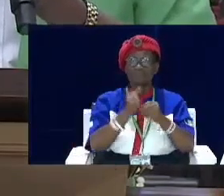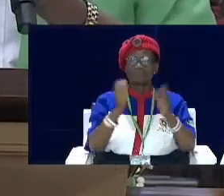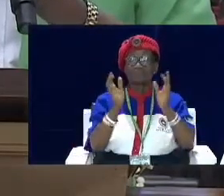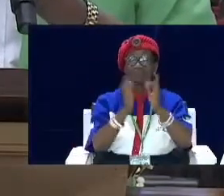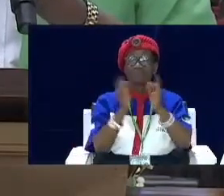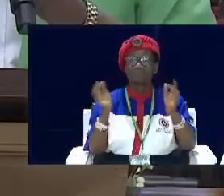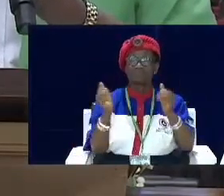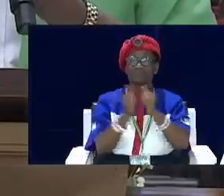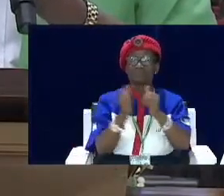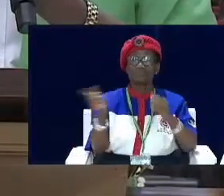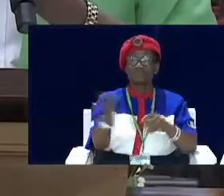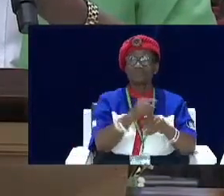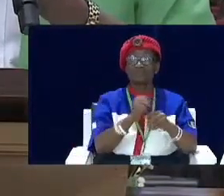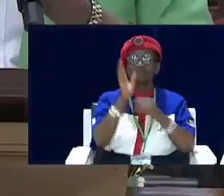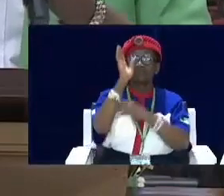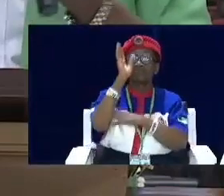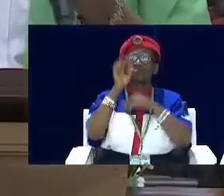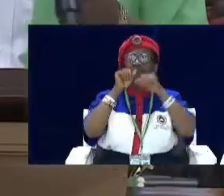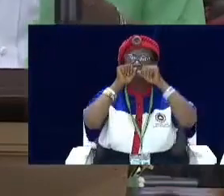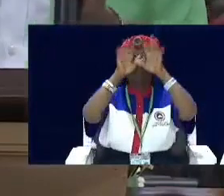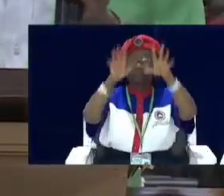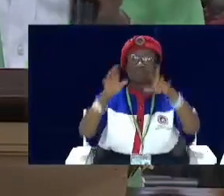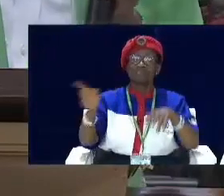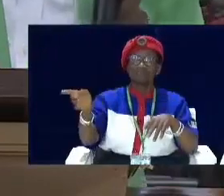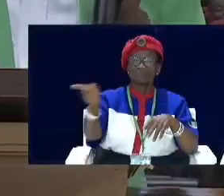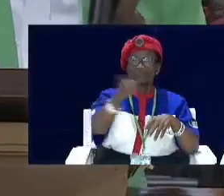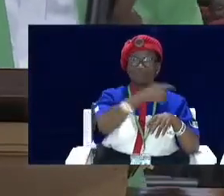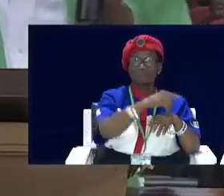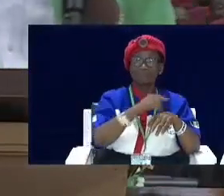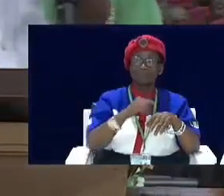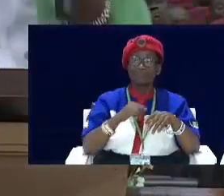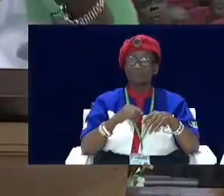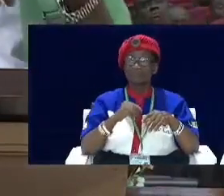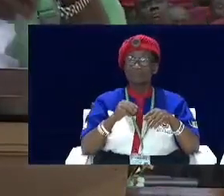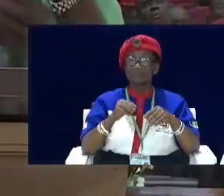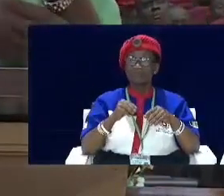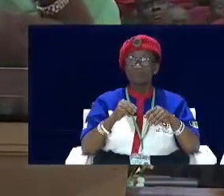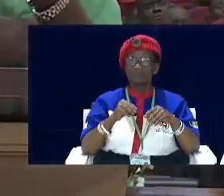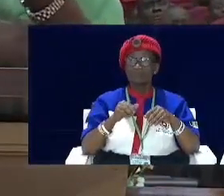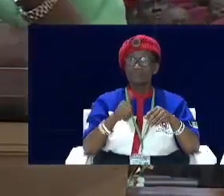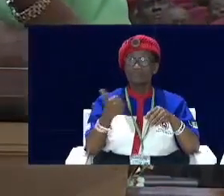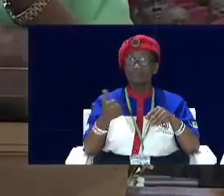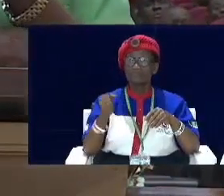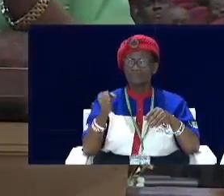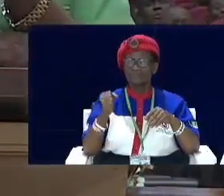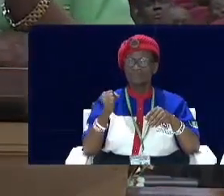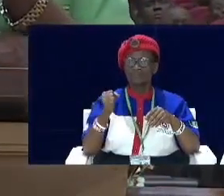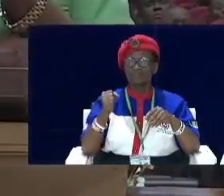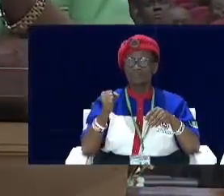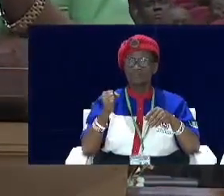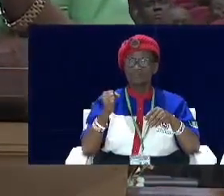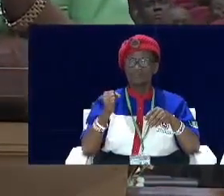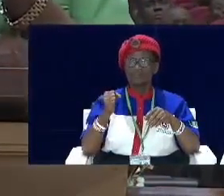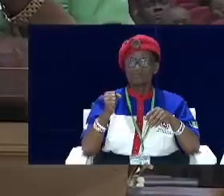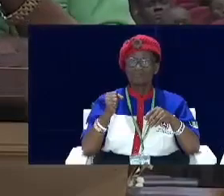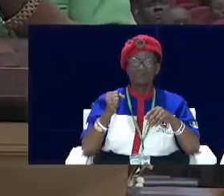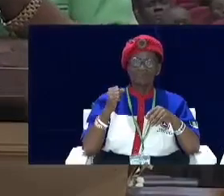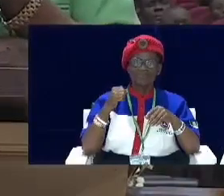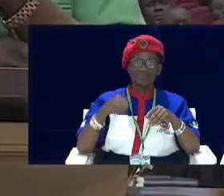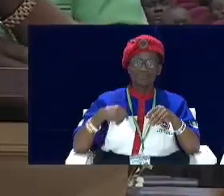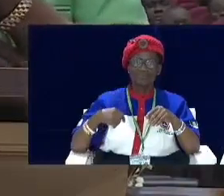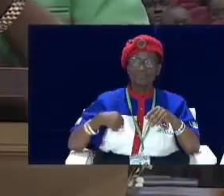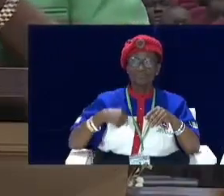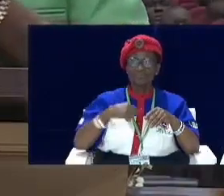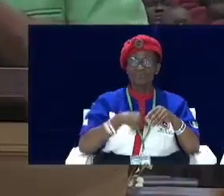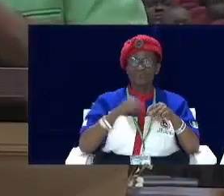you. God bless you. All right, and the rest of us, How are you cool? We can keep on worshiping